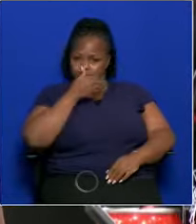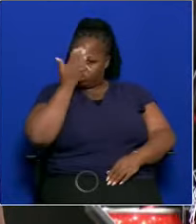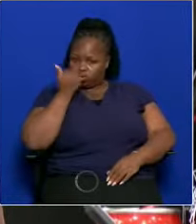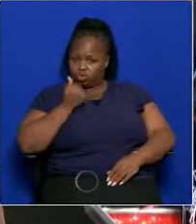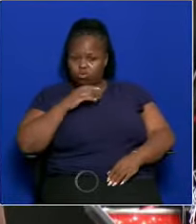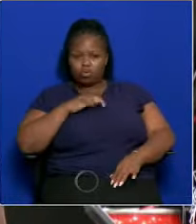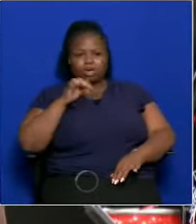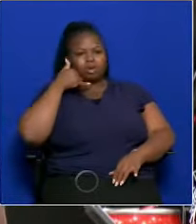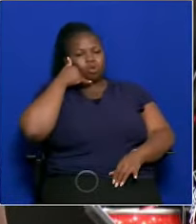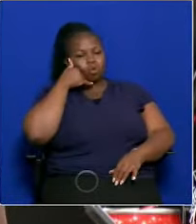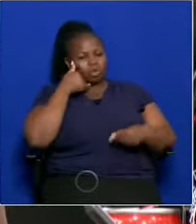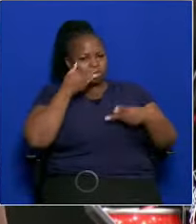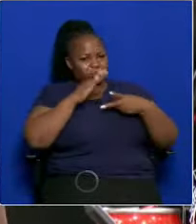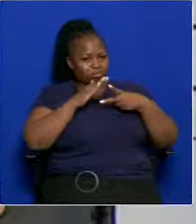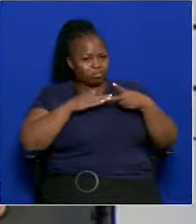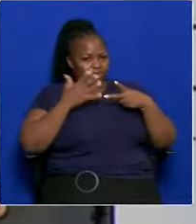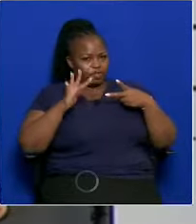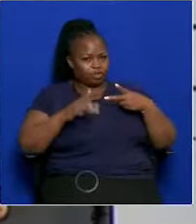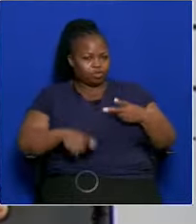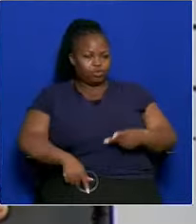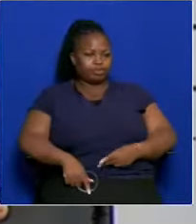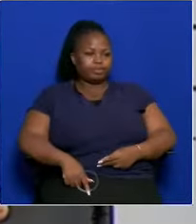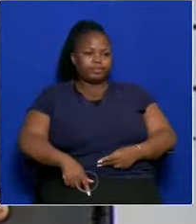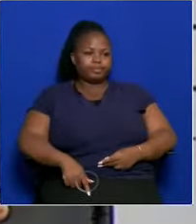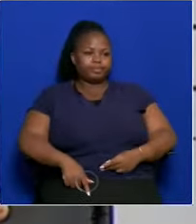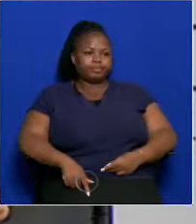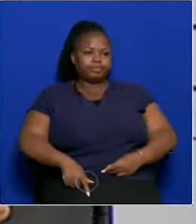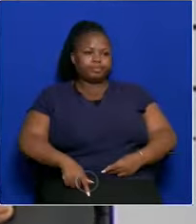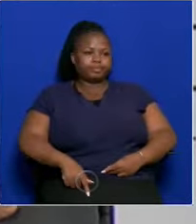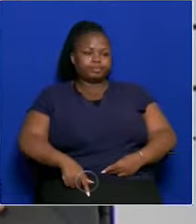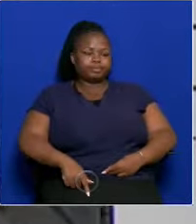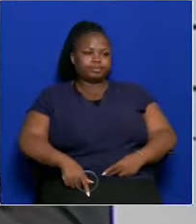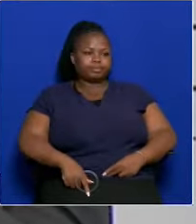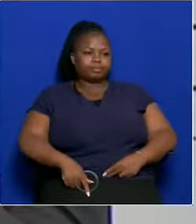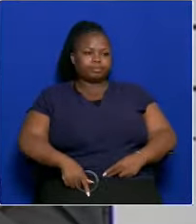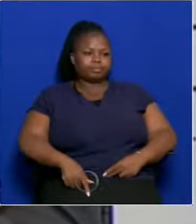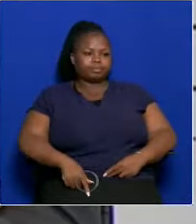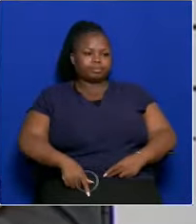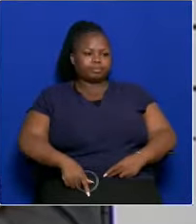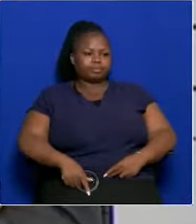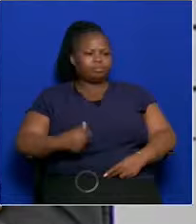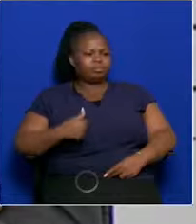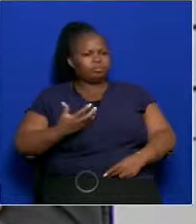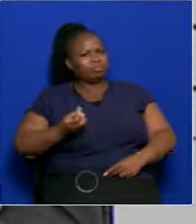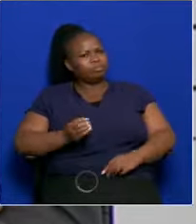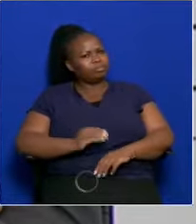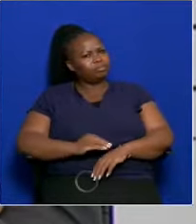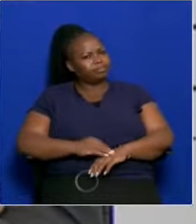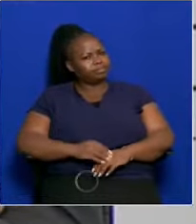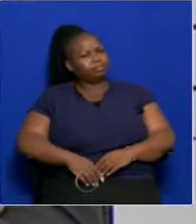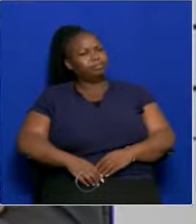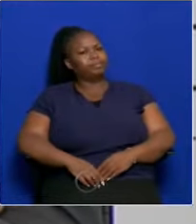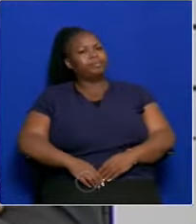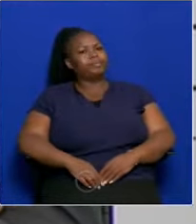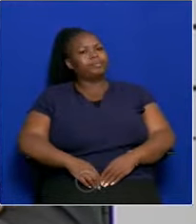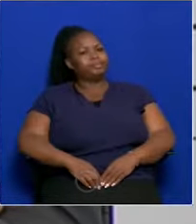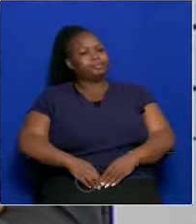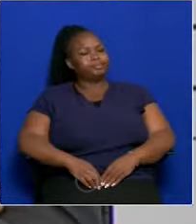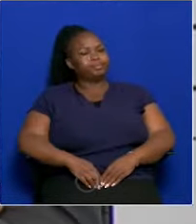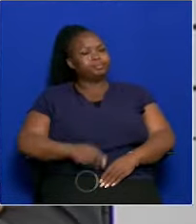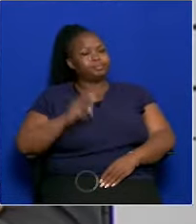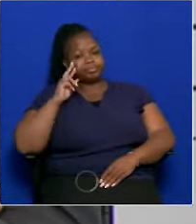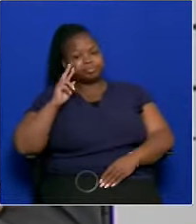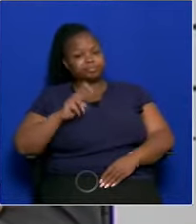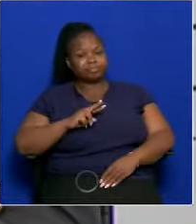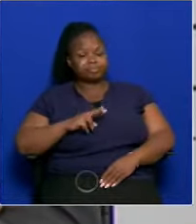time period. Yeah, I have a problem with the perceptions which I need to